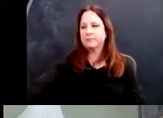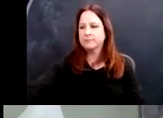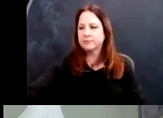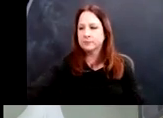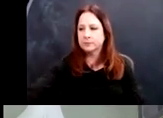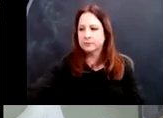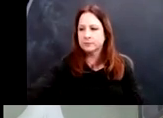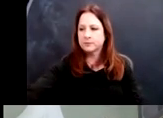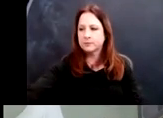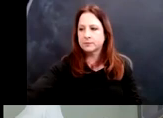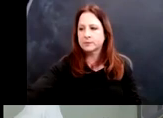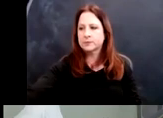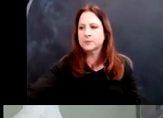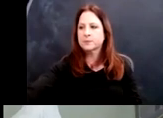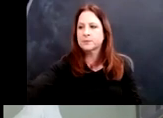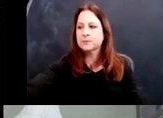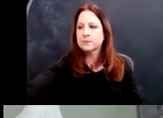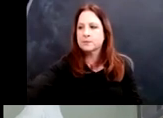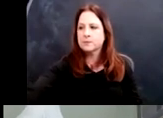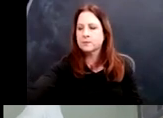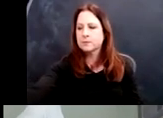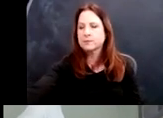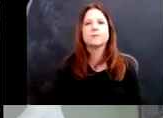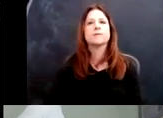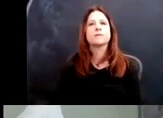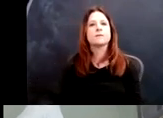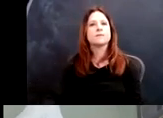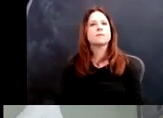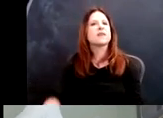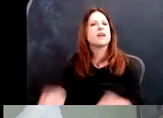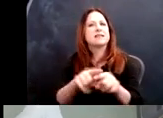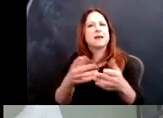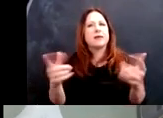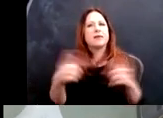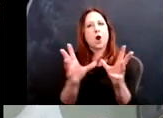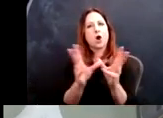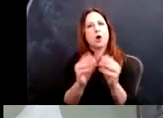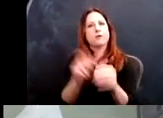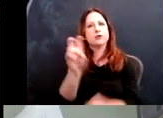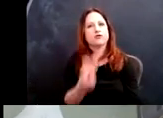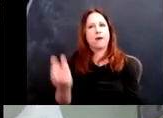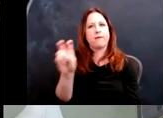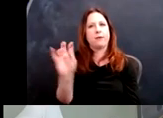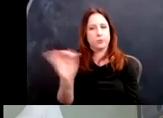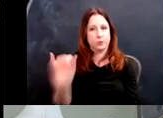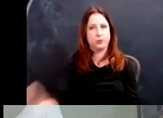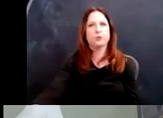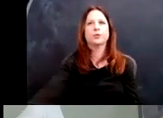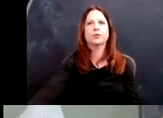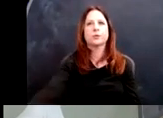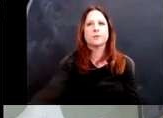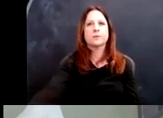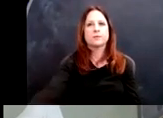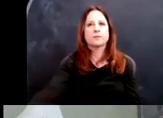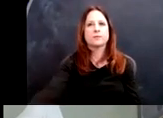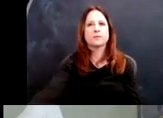Next slide, Hazel. The same thing for the conference travel. about what you would get and how